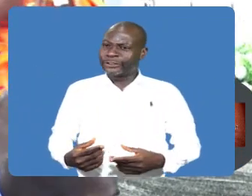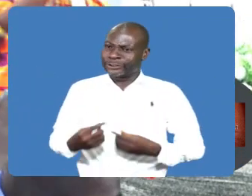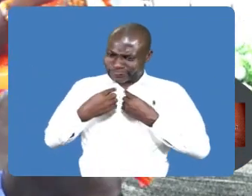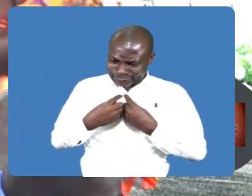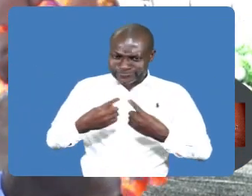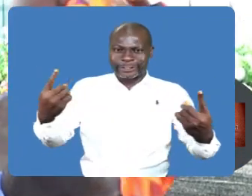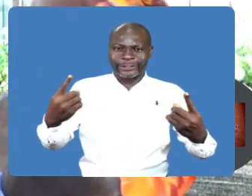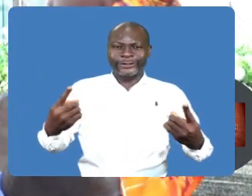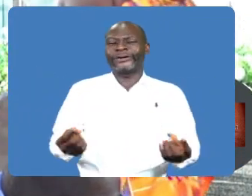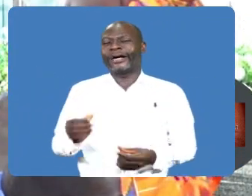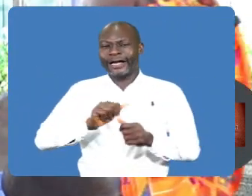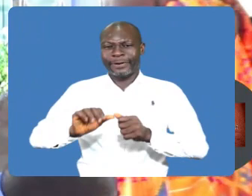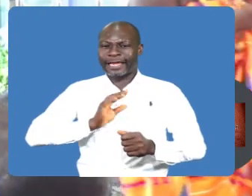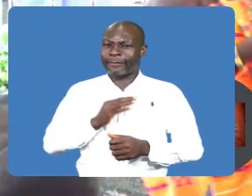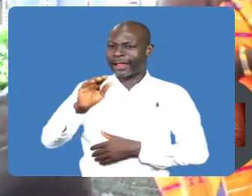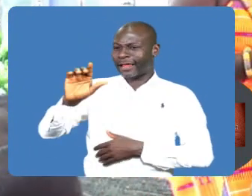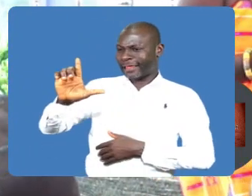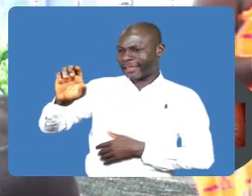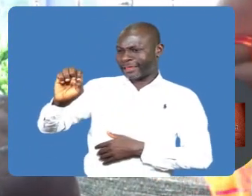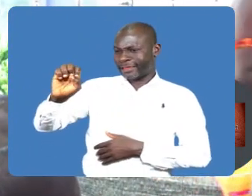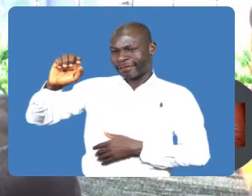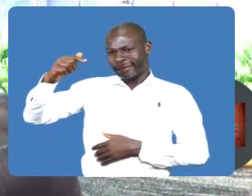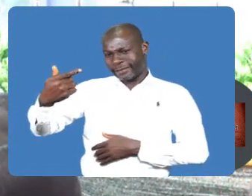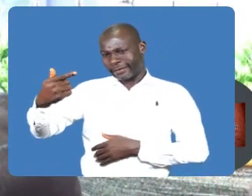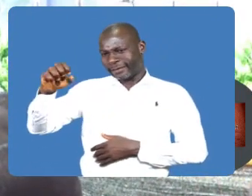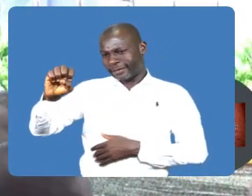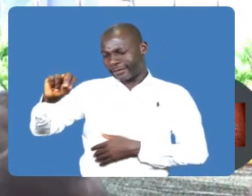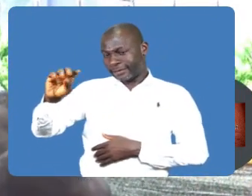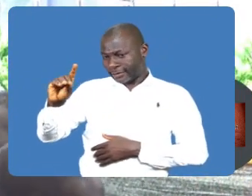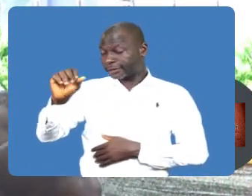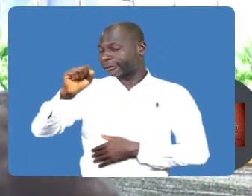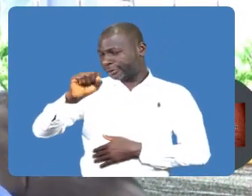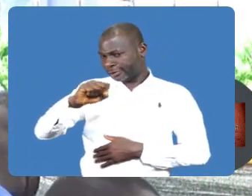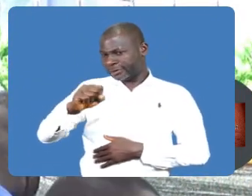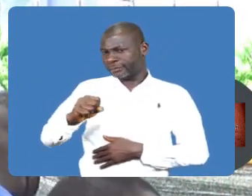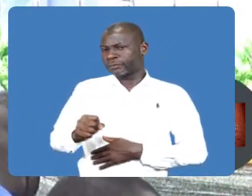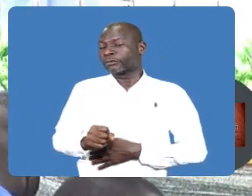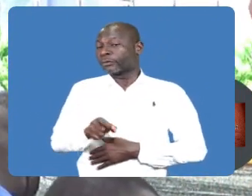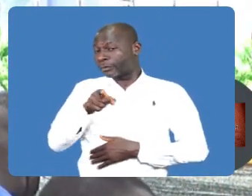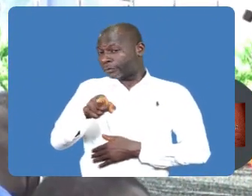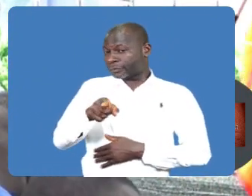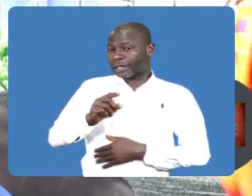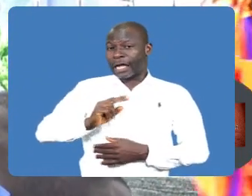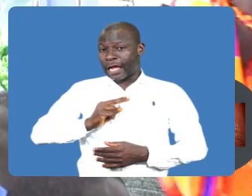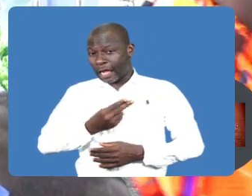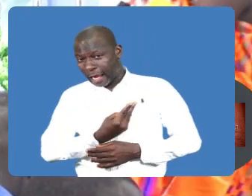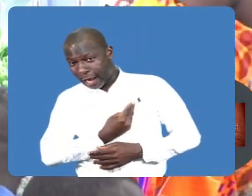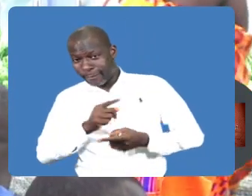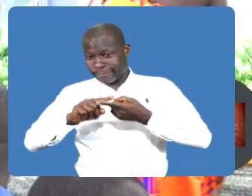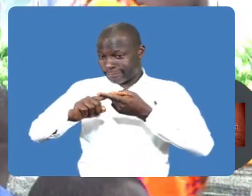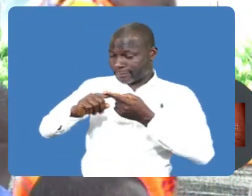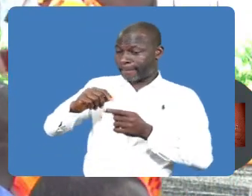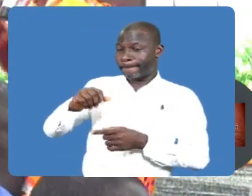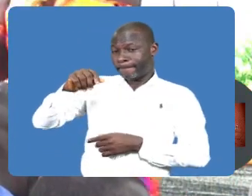about our legend in this generation. Ladies and gentlemen, behold, for